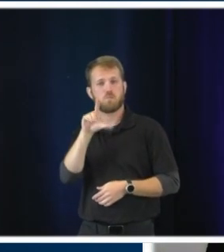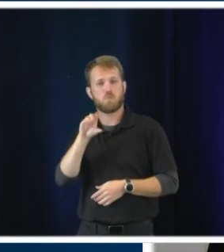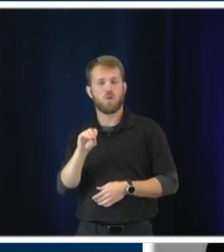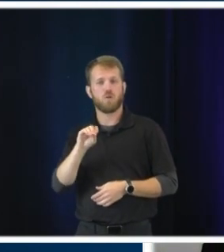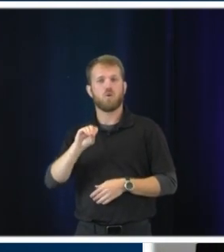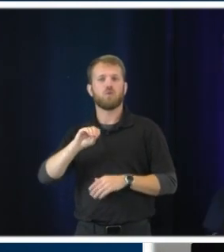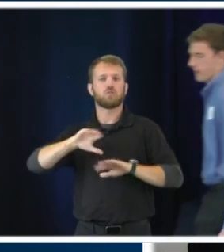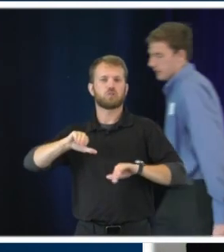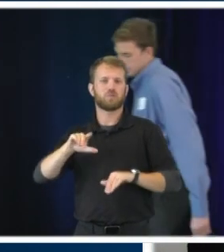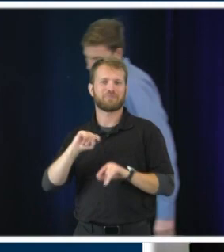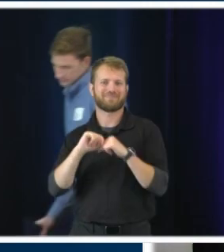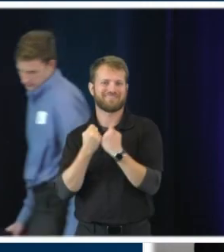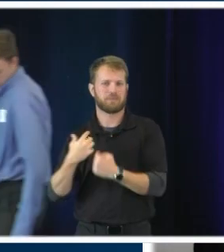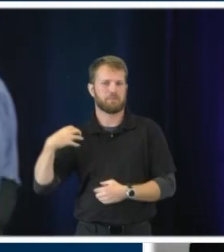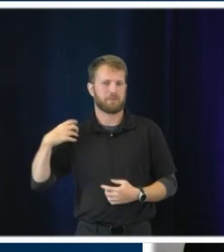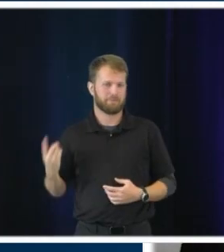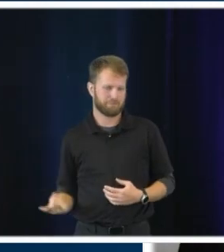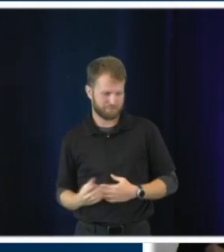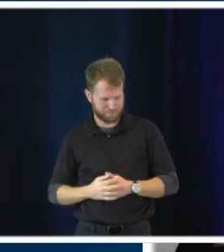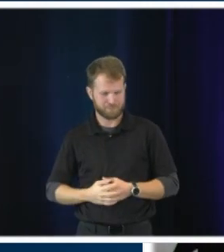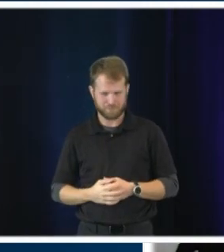teams.